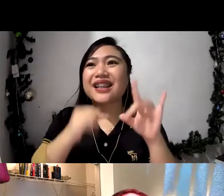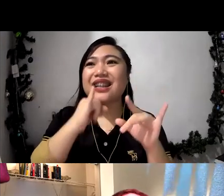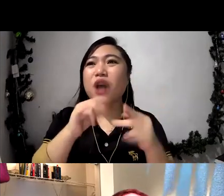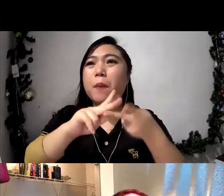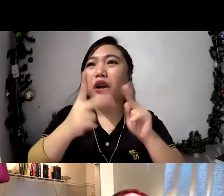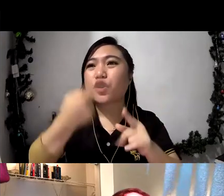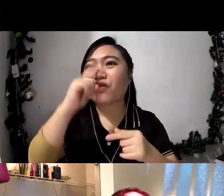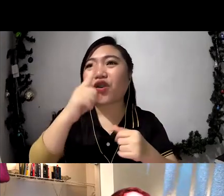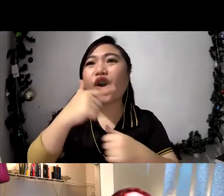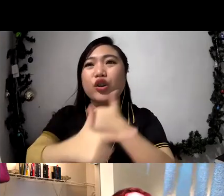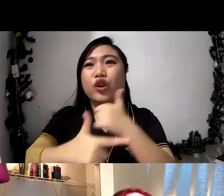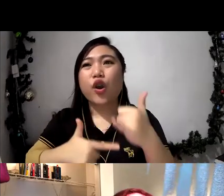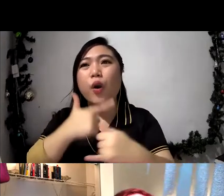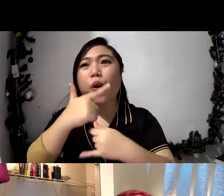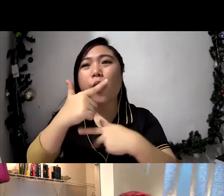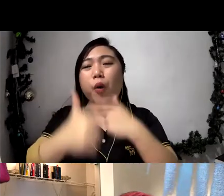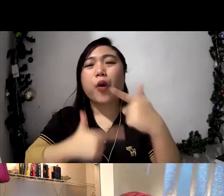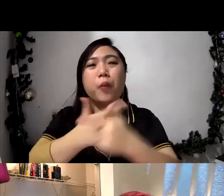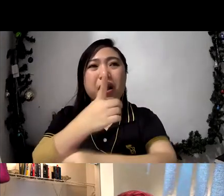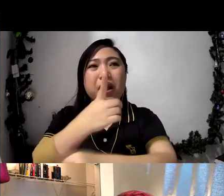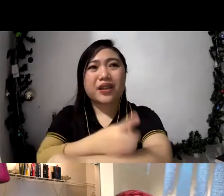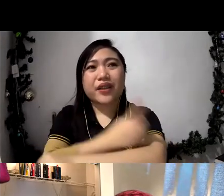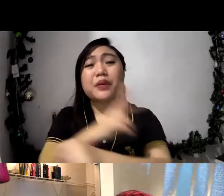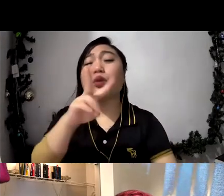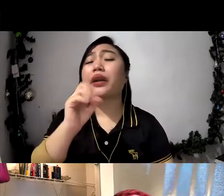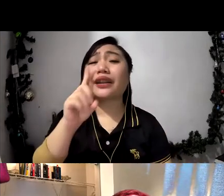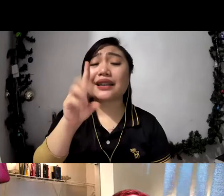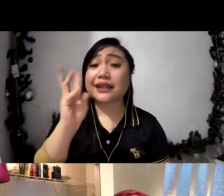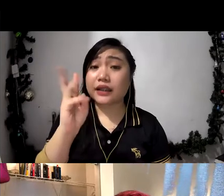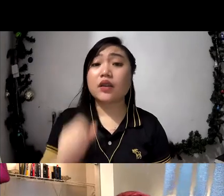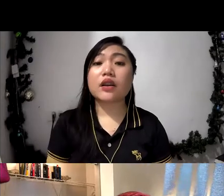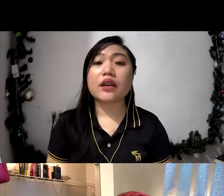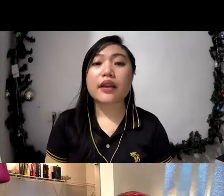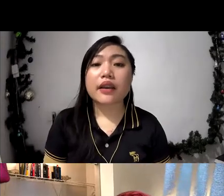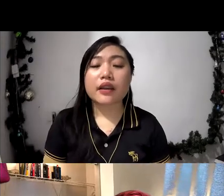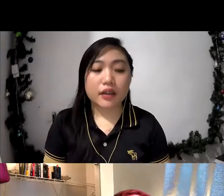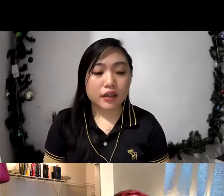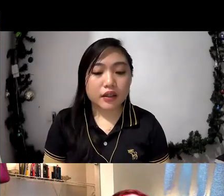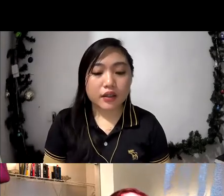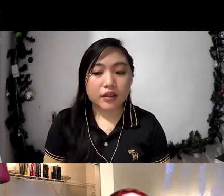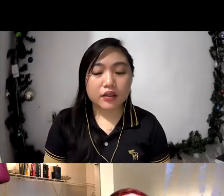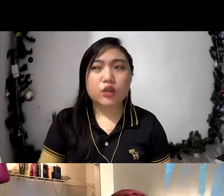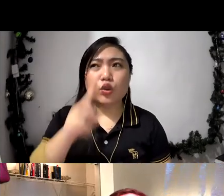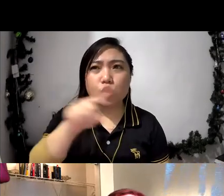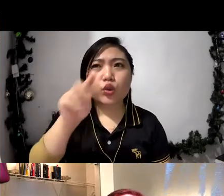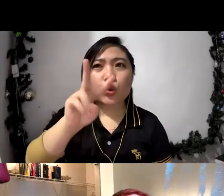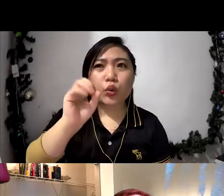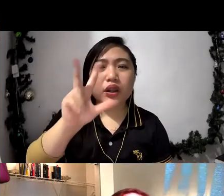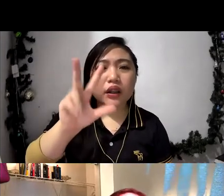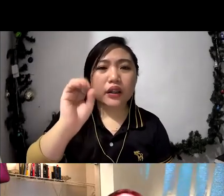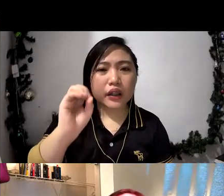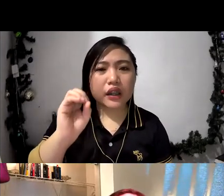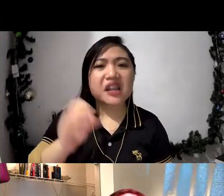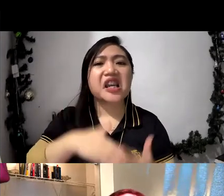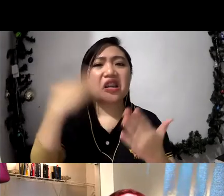Development. Come 2016, no, tapos na yung 2015, 2016 to 2030, another 15